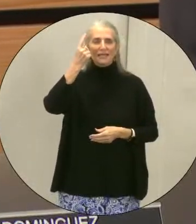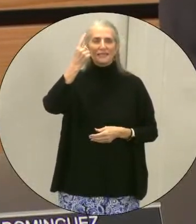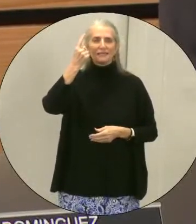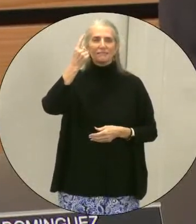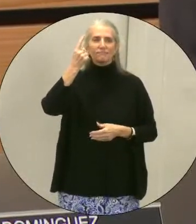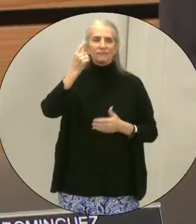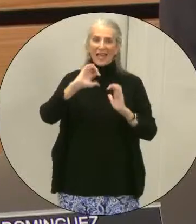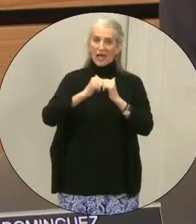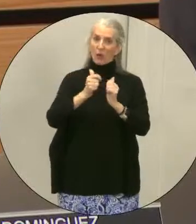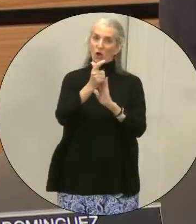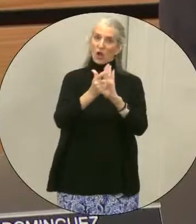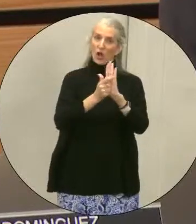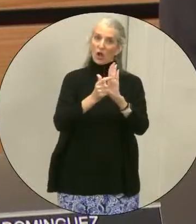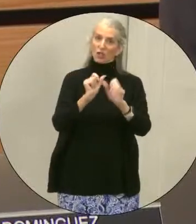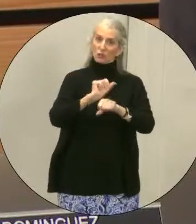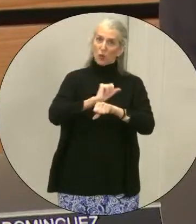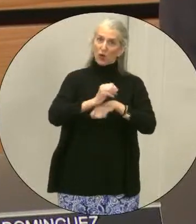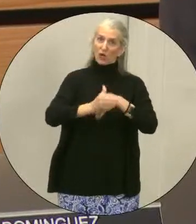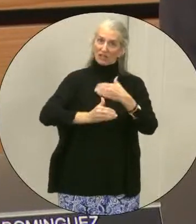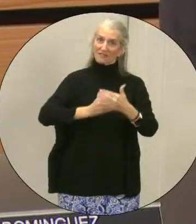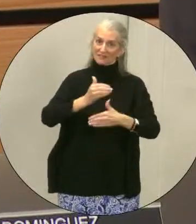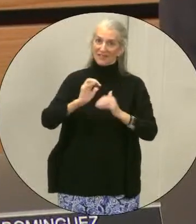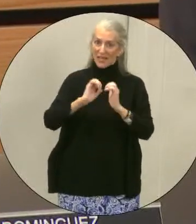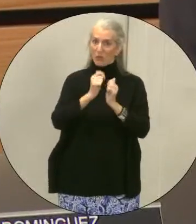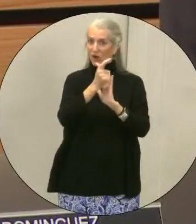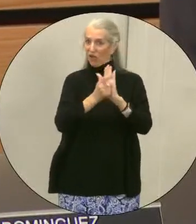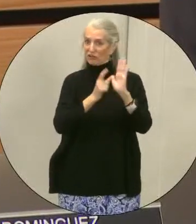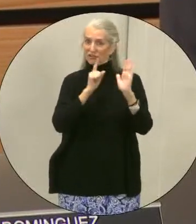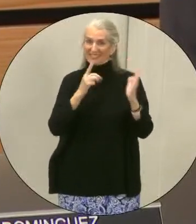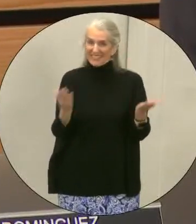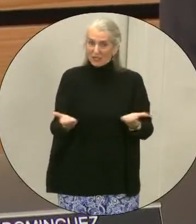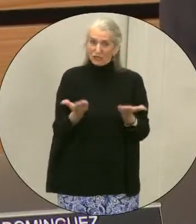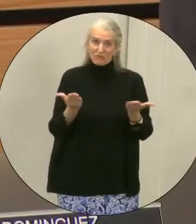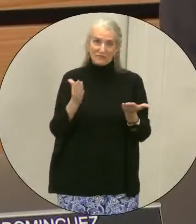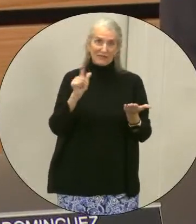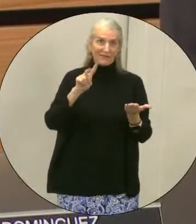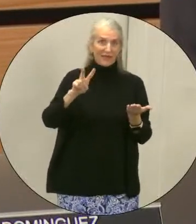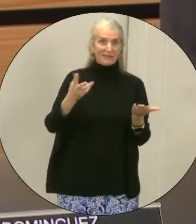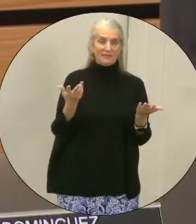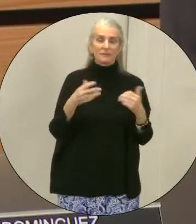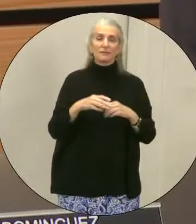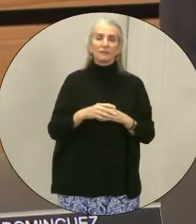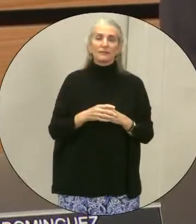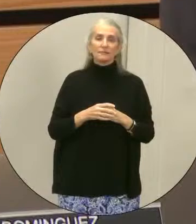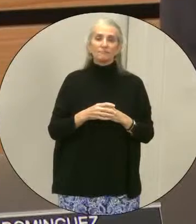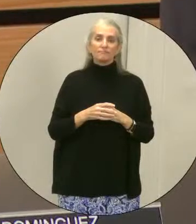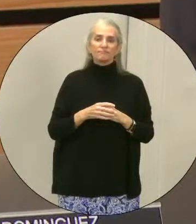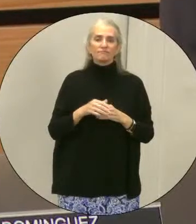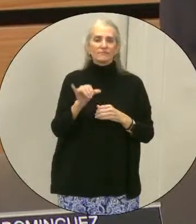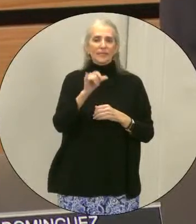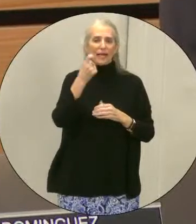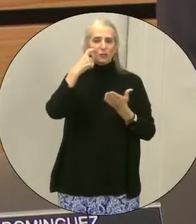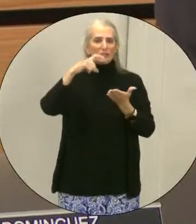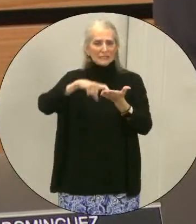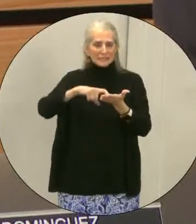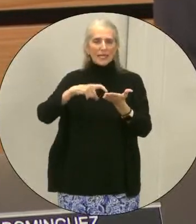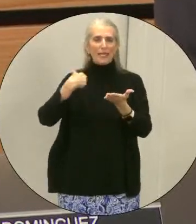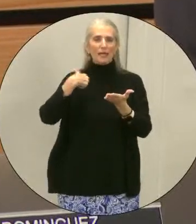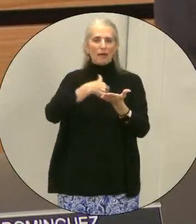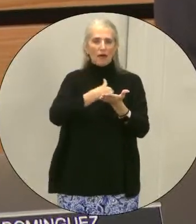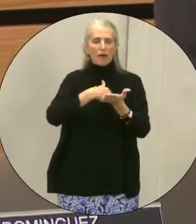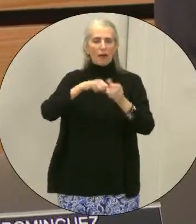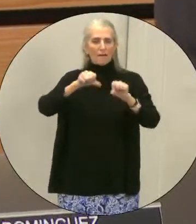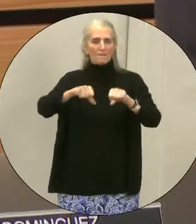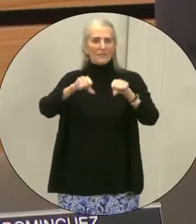our laws work, how our laws are here in Vegas, and who can see our potential as a